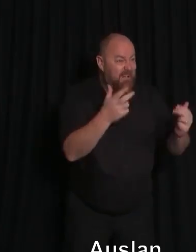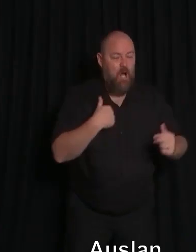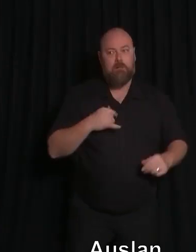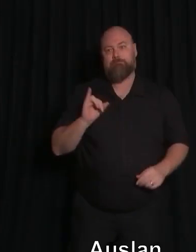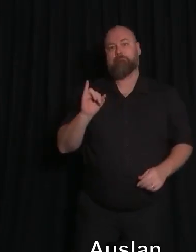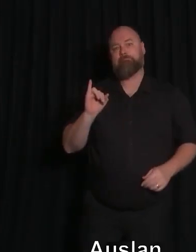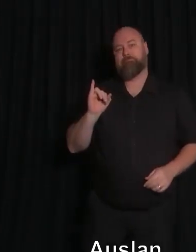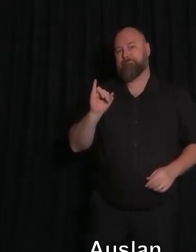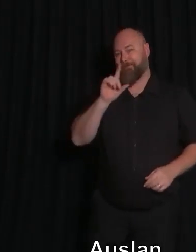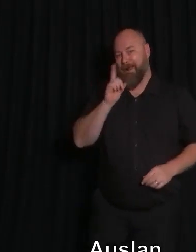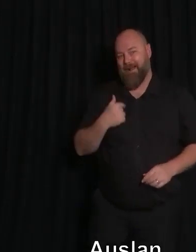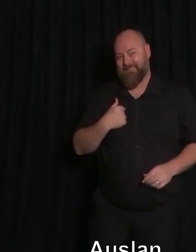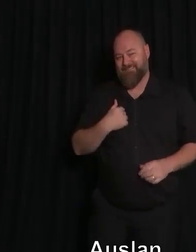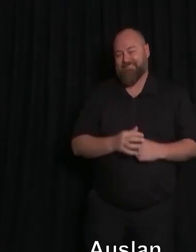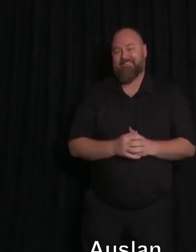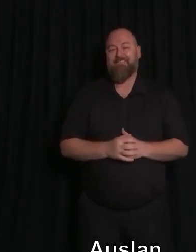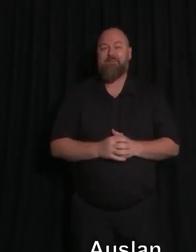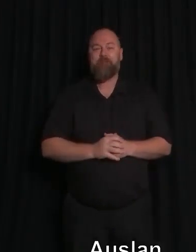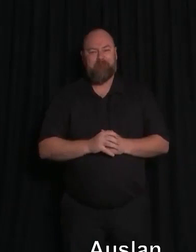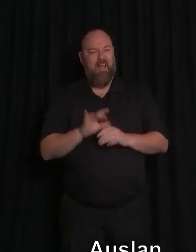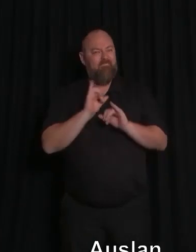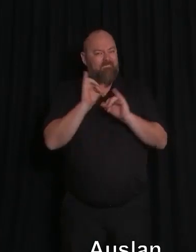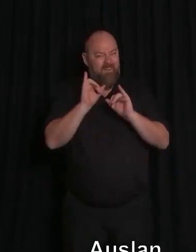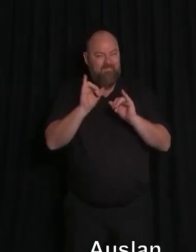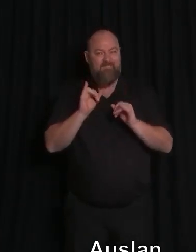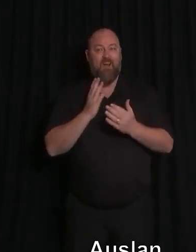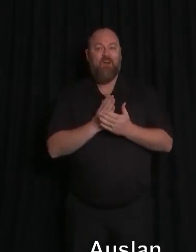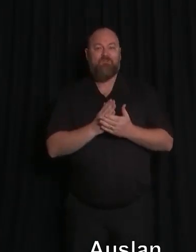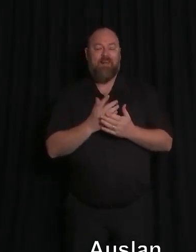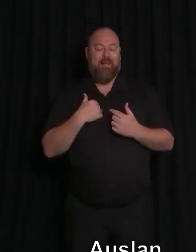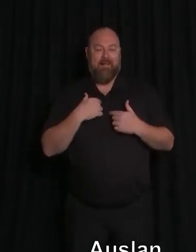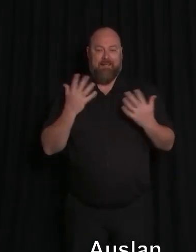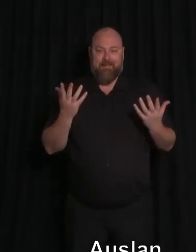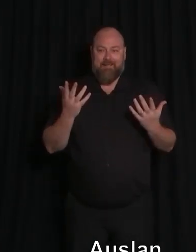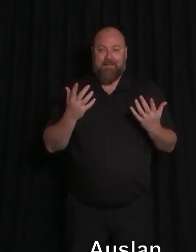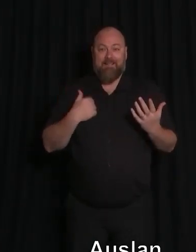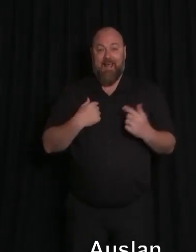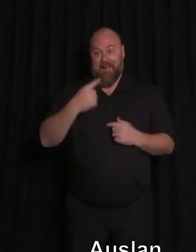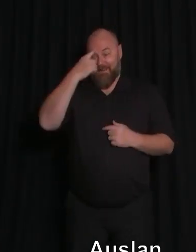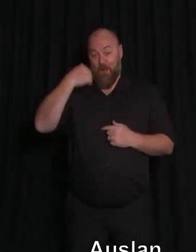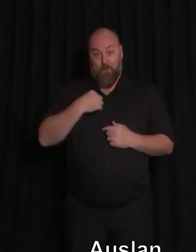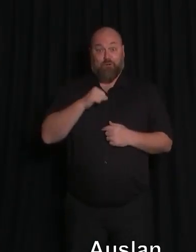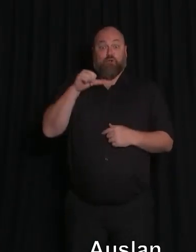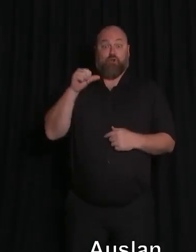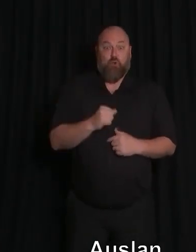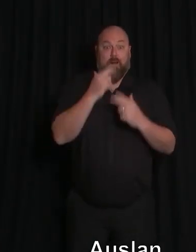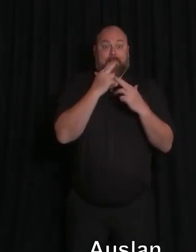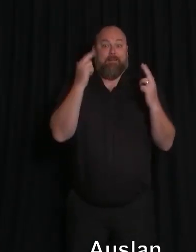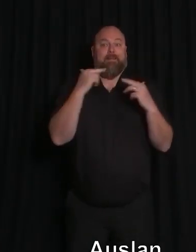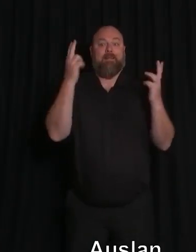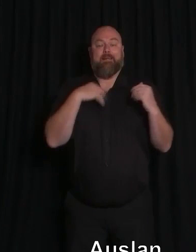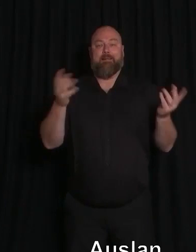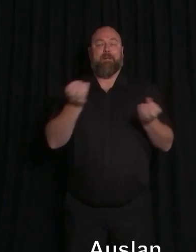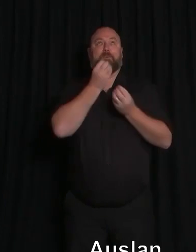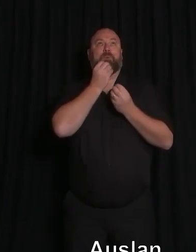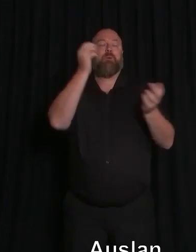point, unfortunately, it's really terrible. It's a cross that as Italian we bring, that we are supposed that we know how to sing. Unfortunately, it's really